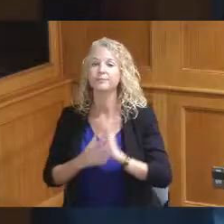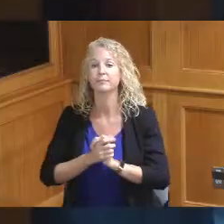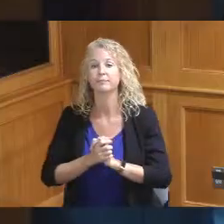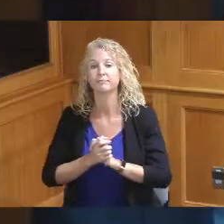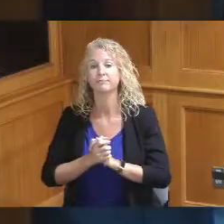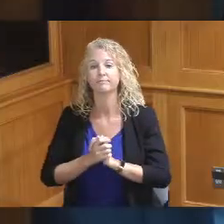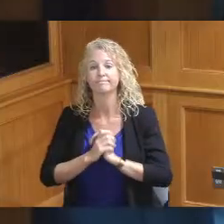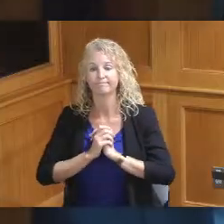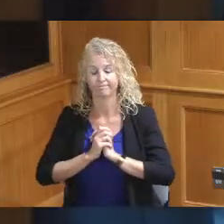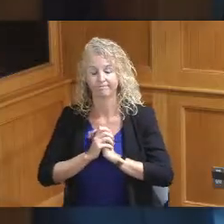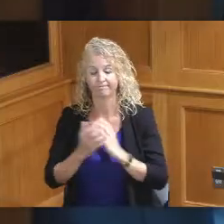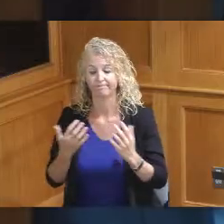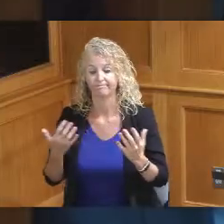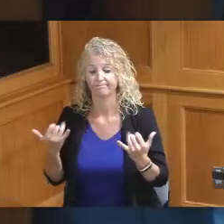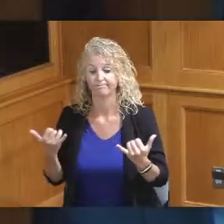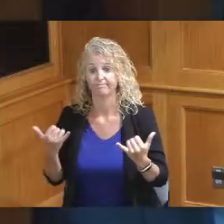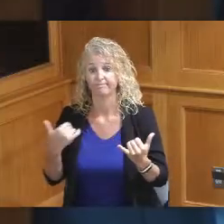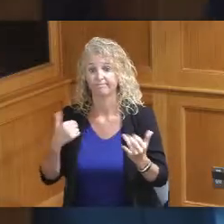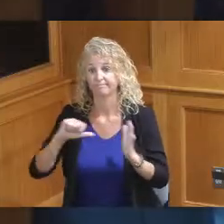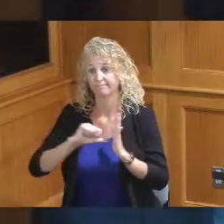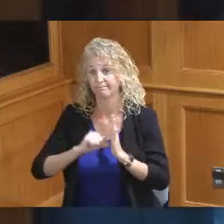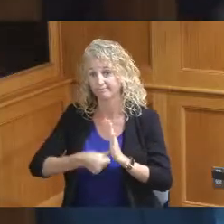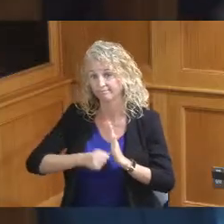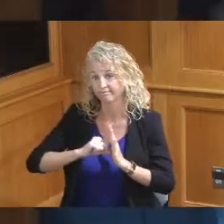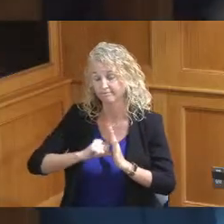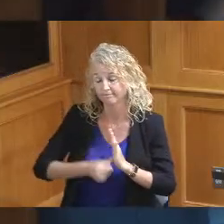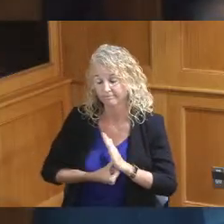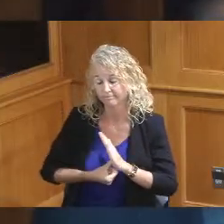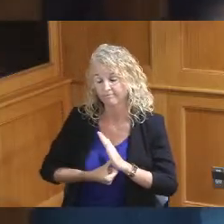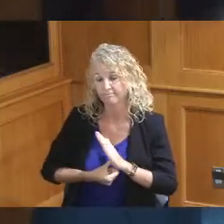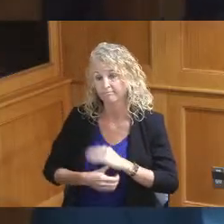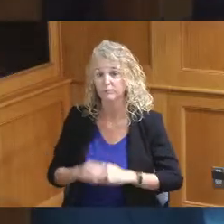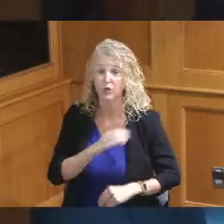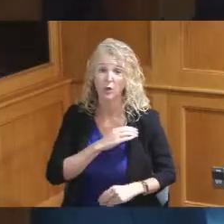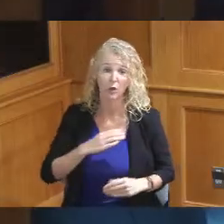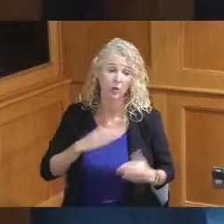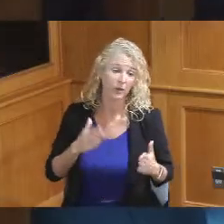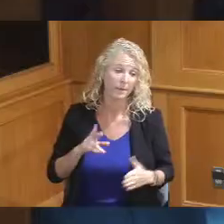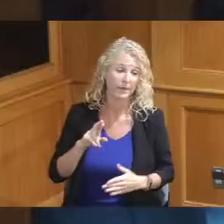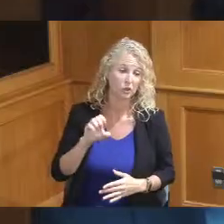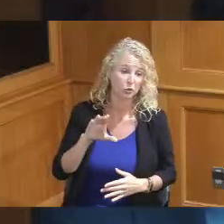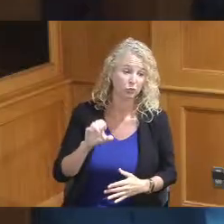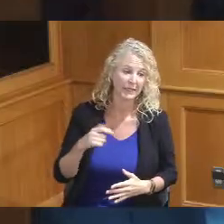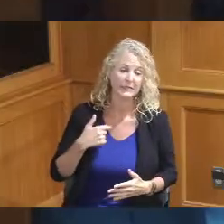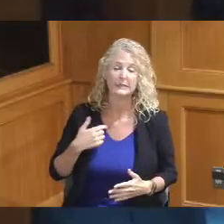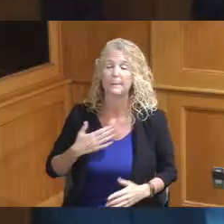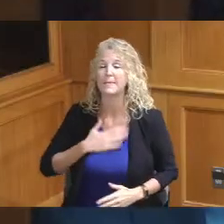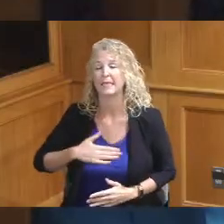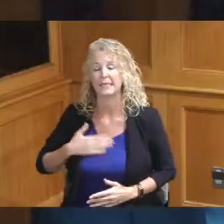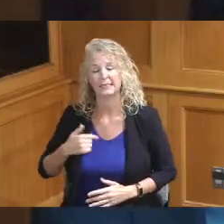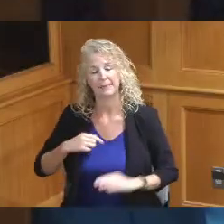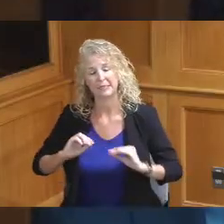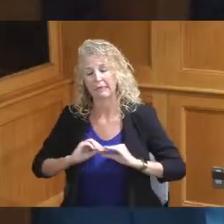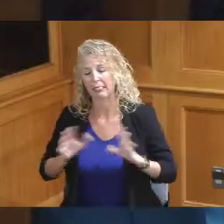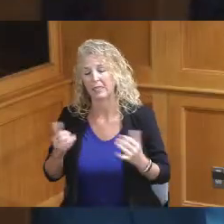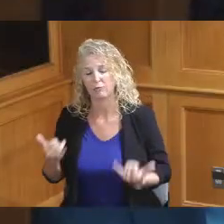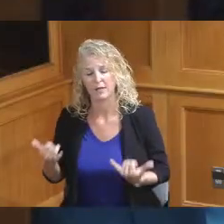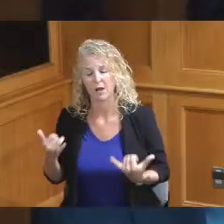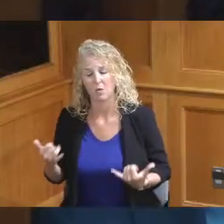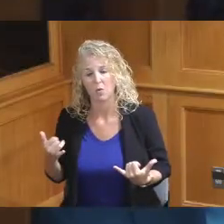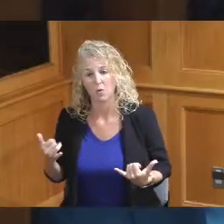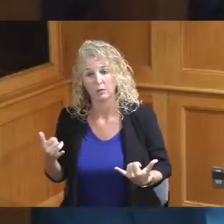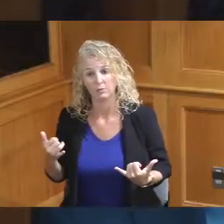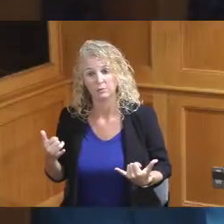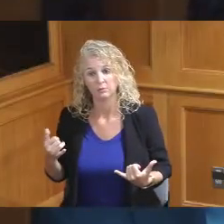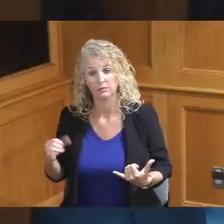I want to emphasize, so they can't say, well, this, just Commissioner Reese and this. Let me be clear. The state